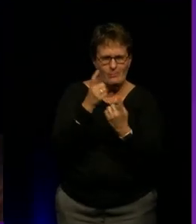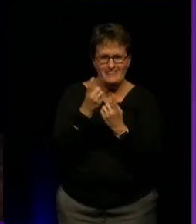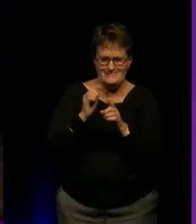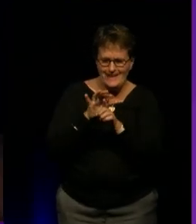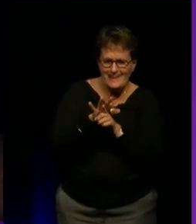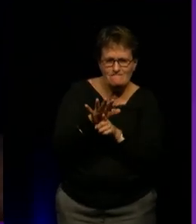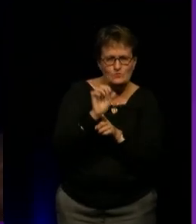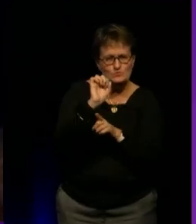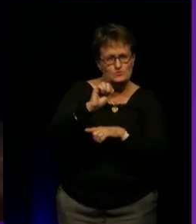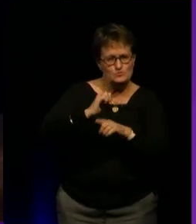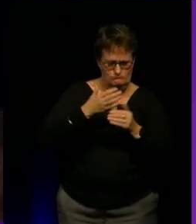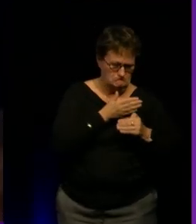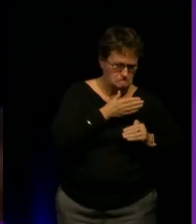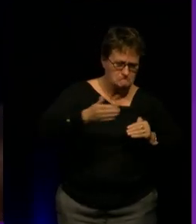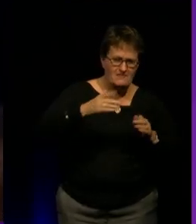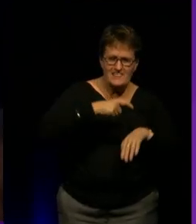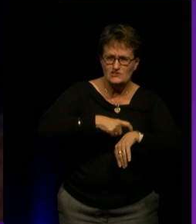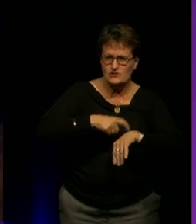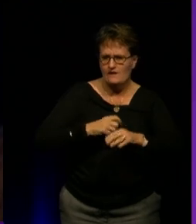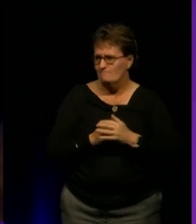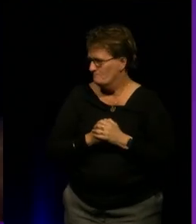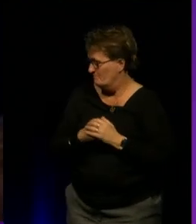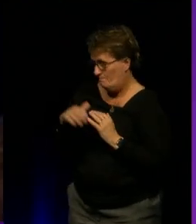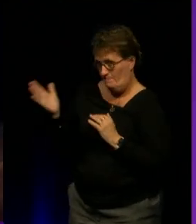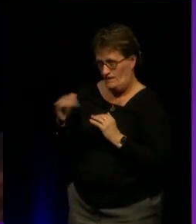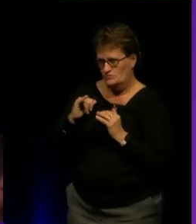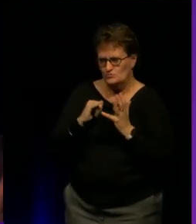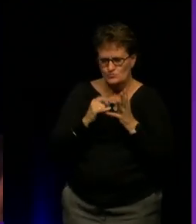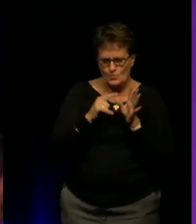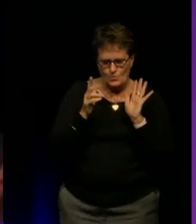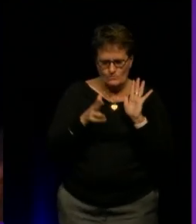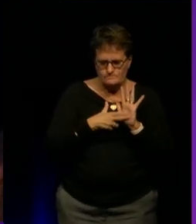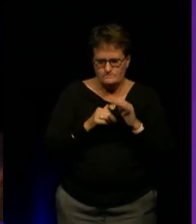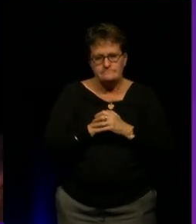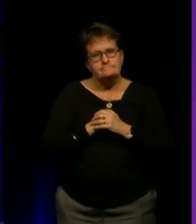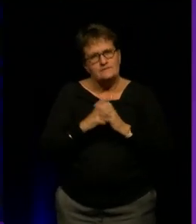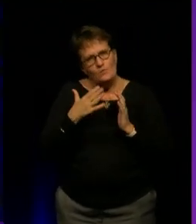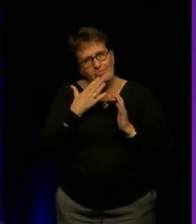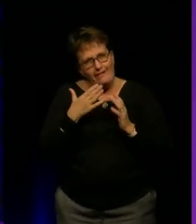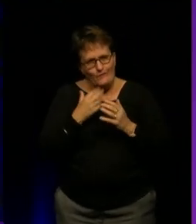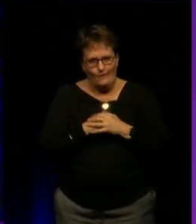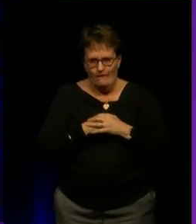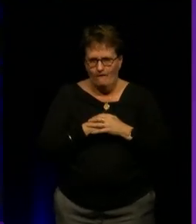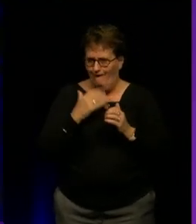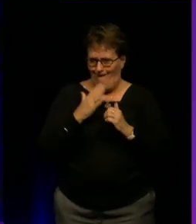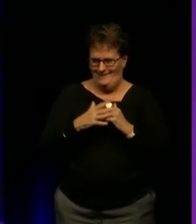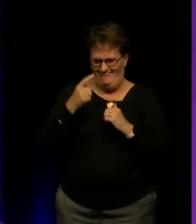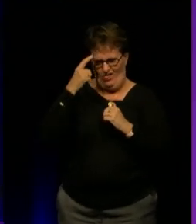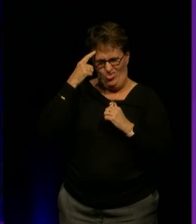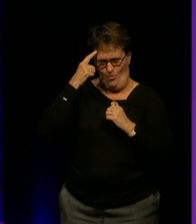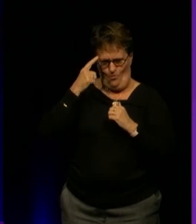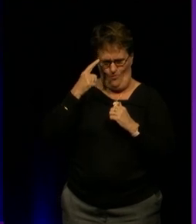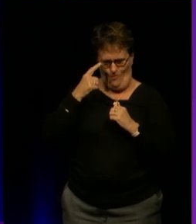that time? Well, look, thanks, Ray. I never would have thought that I would ever get described in those